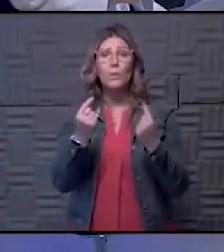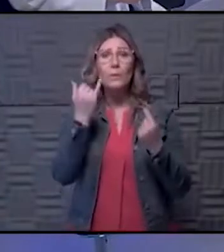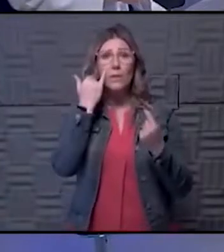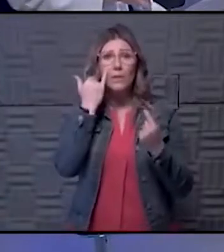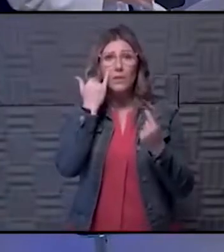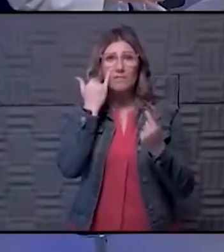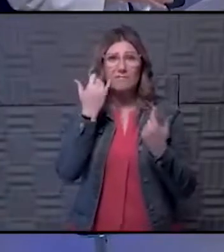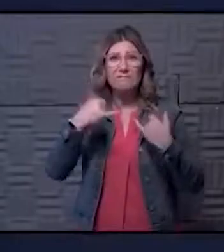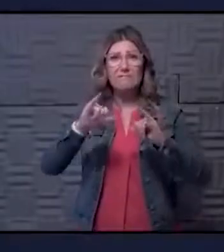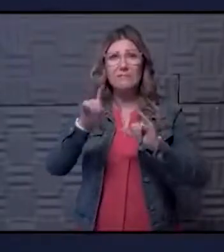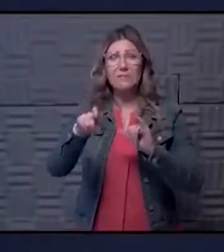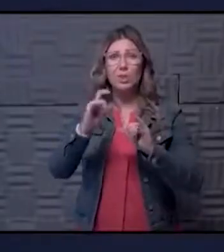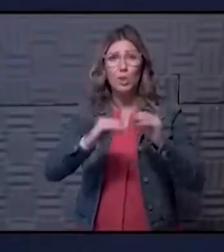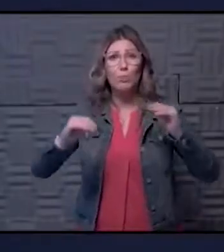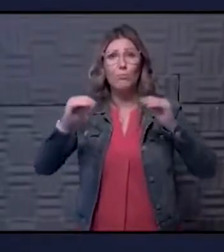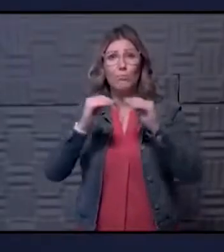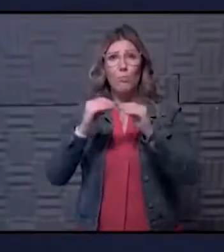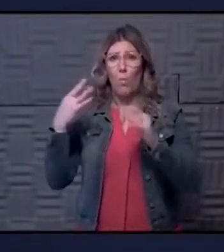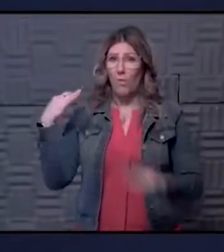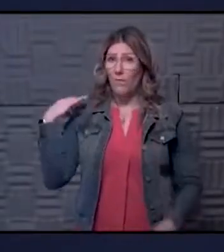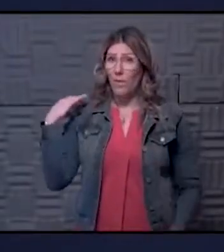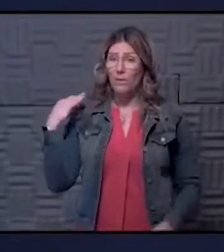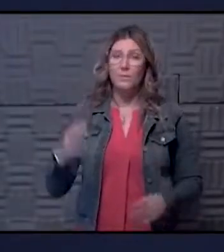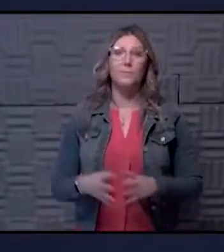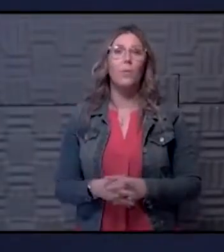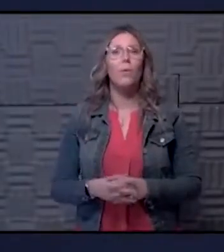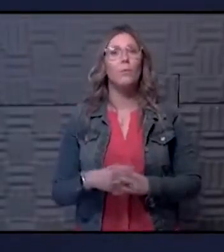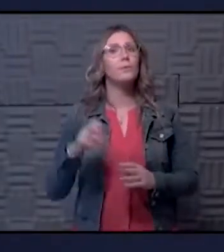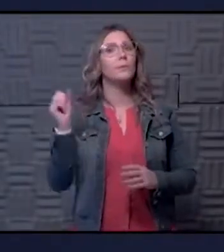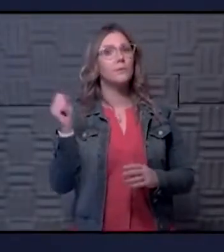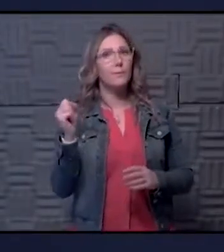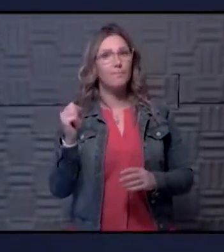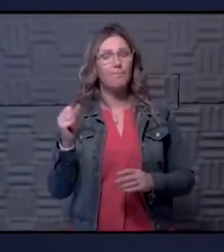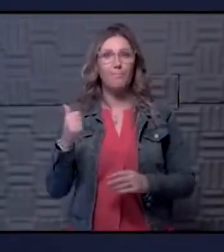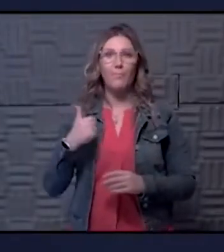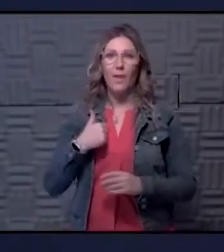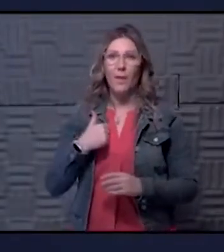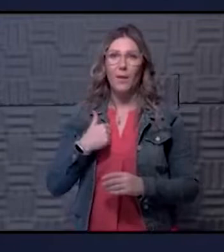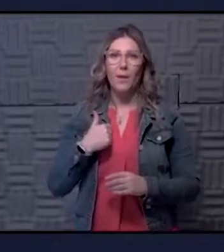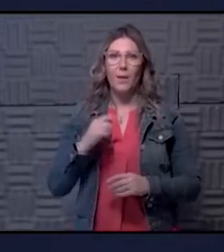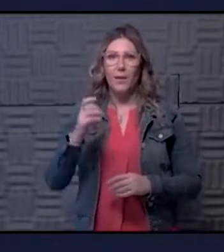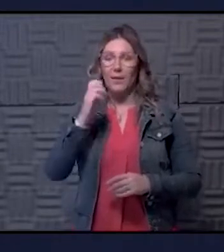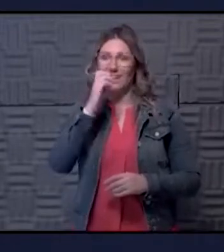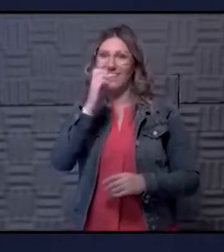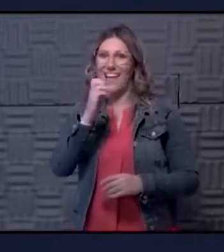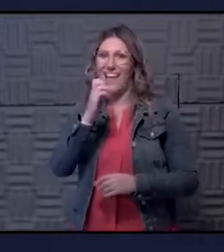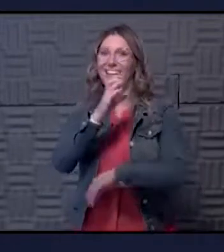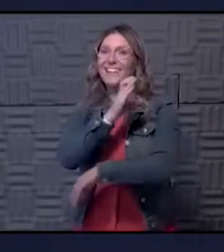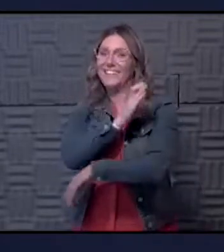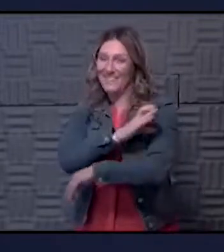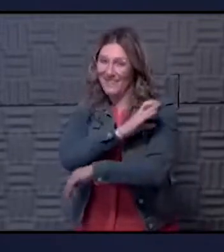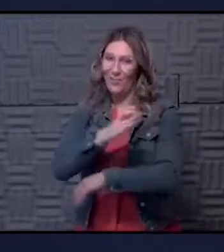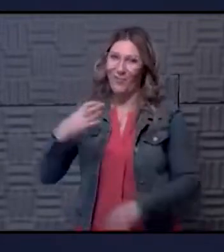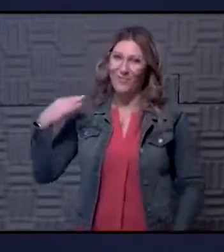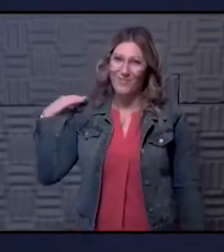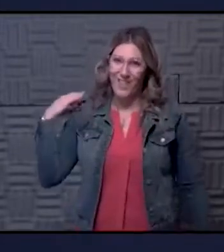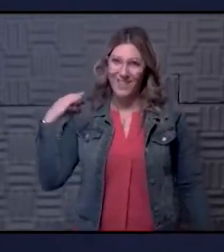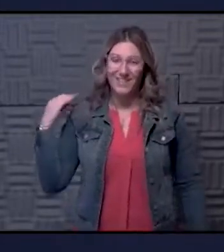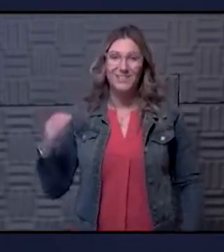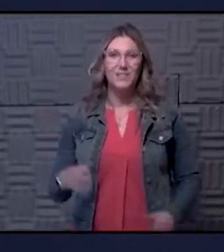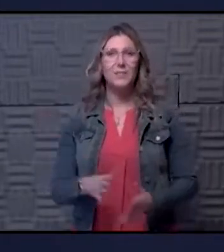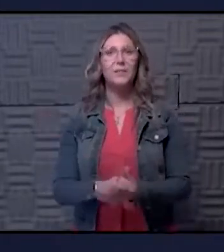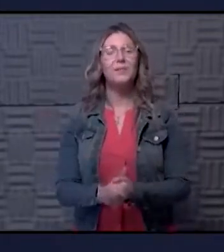some more volunteers there in the COVID clinic? Oh, yes. Well, I am a non-clinical volunteer.